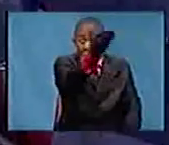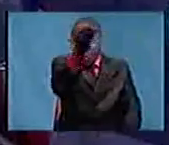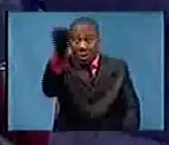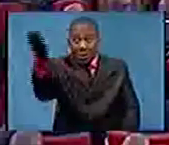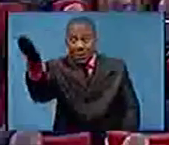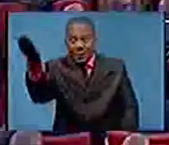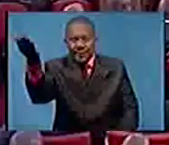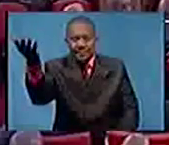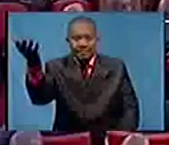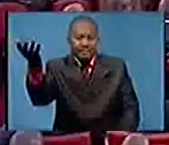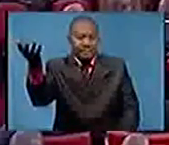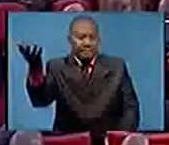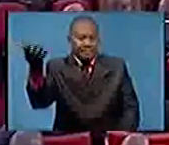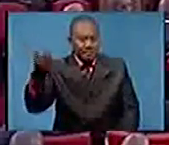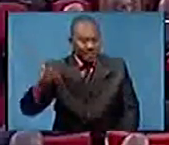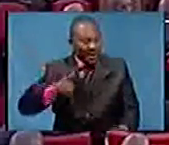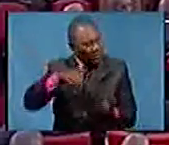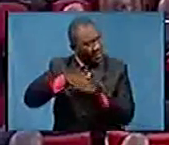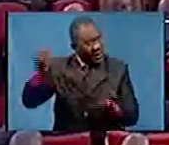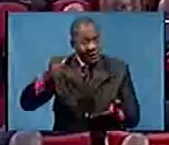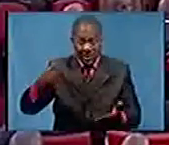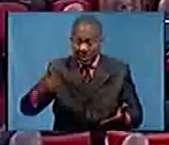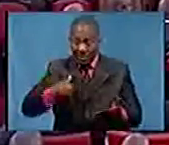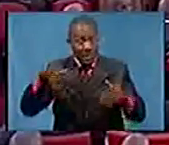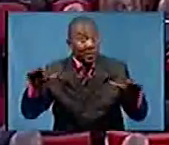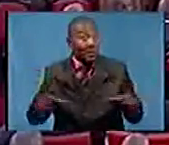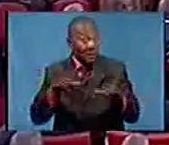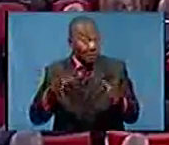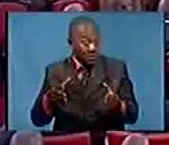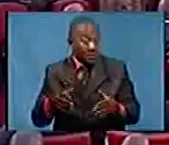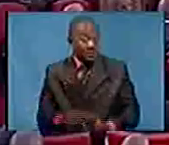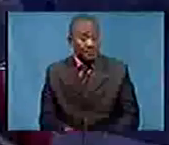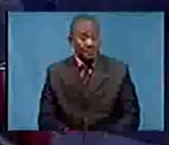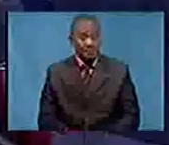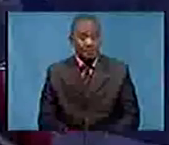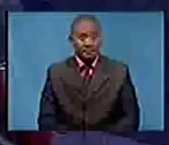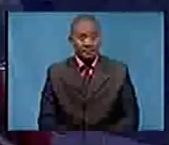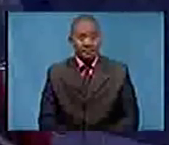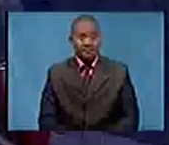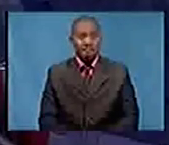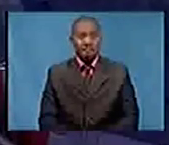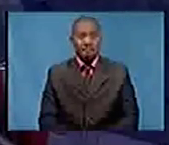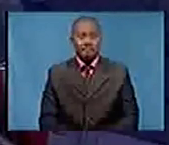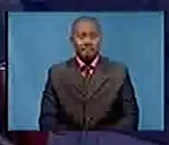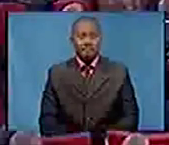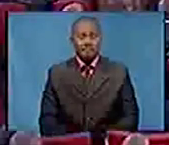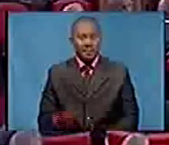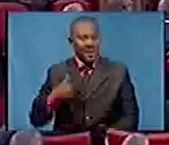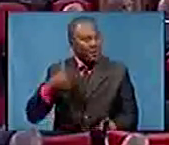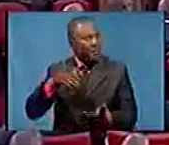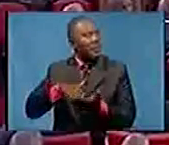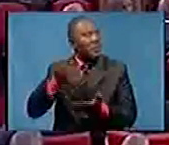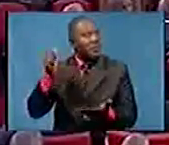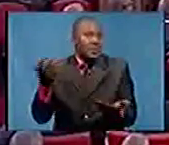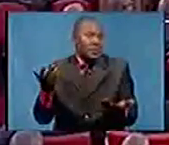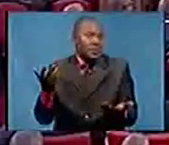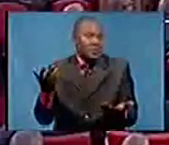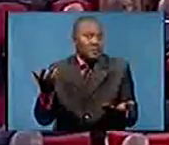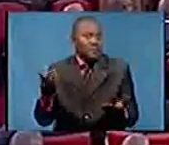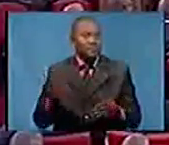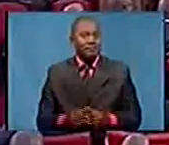care. Because I believe in what I'm saying. Let them say so. I believe in what I'm saying. I'm praying. That's why I'm saying